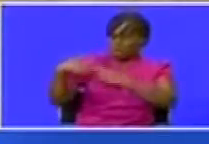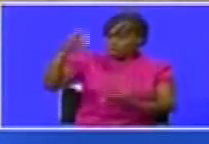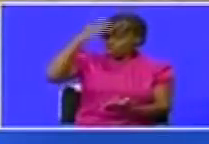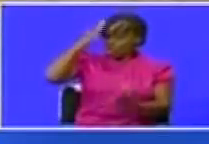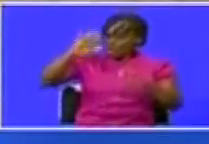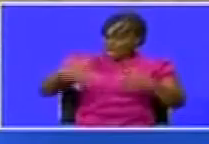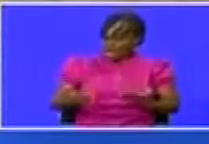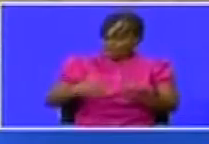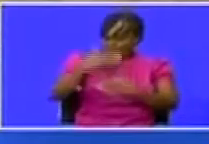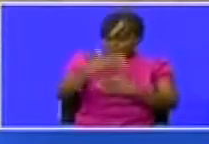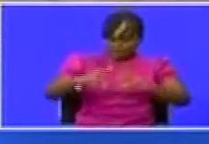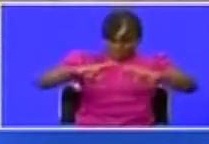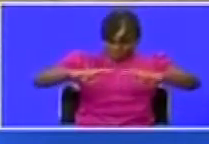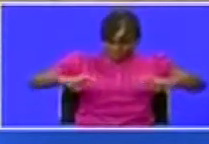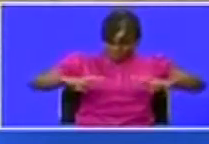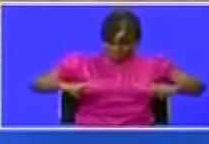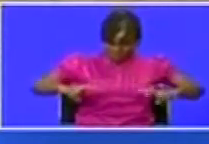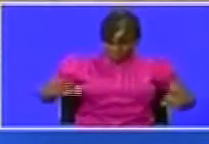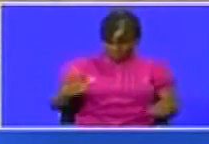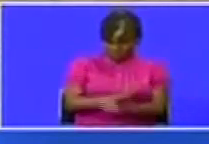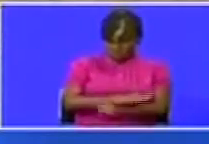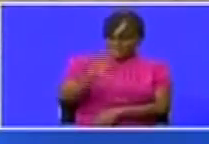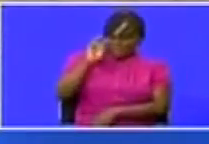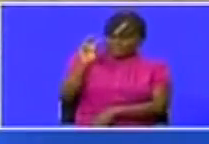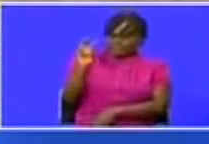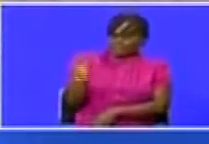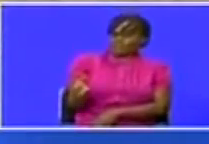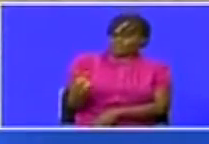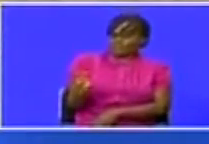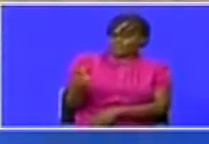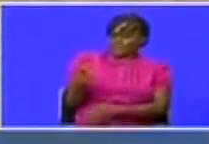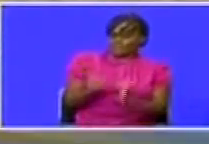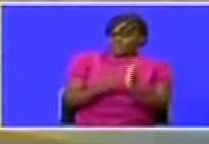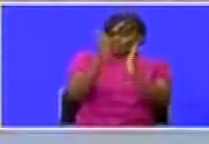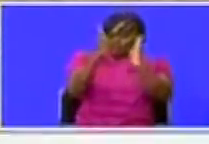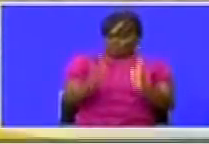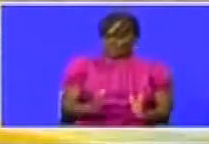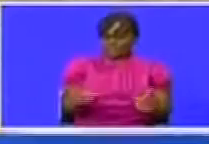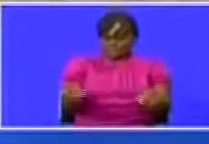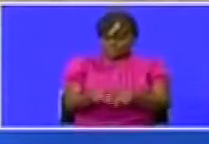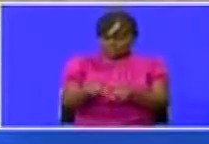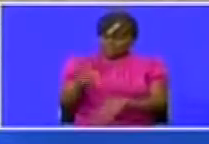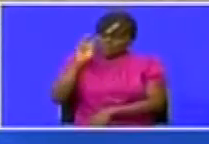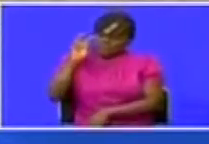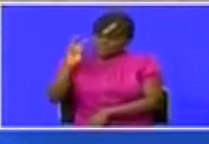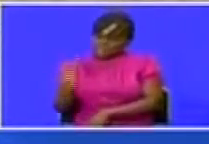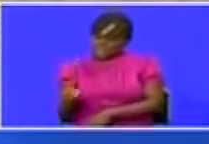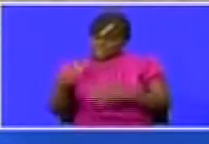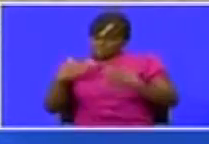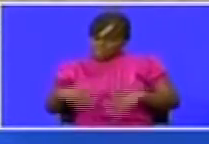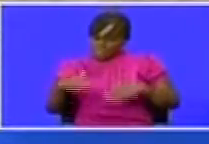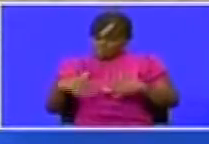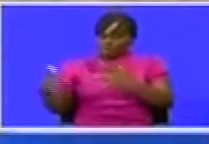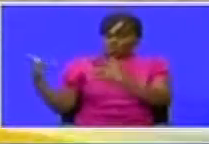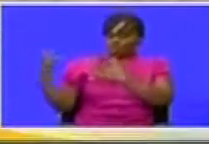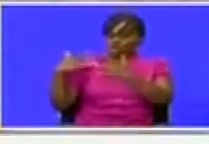after we've done the right investigation. We must look at the developer, we must look at the people who are concerned